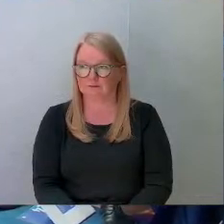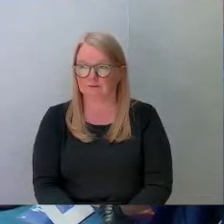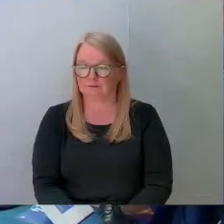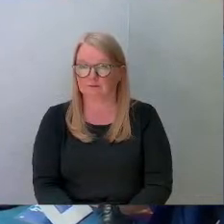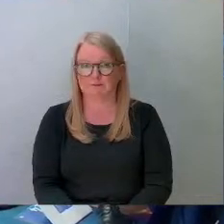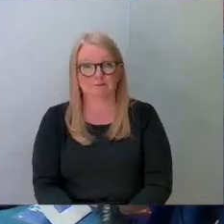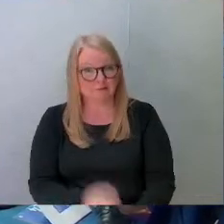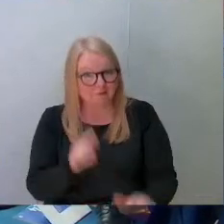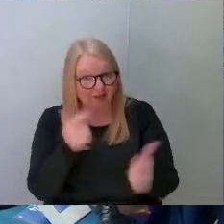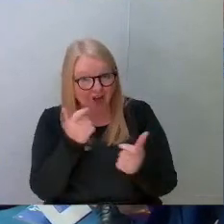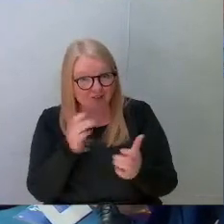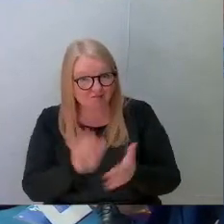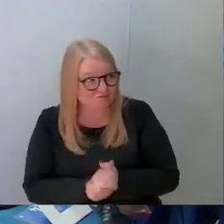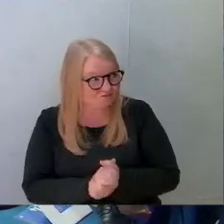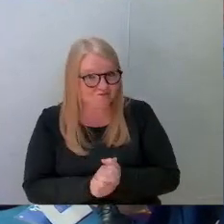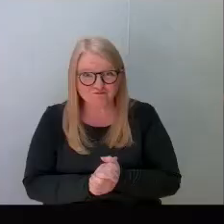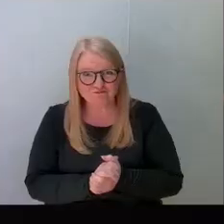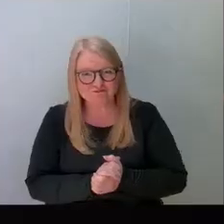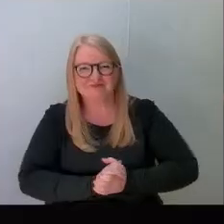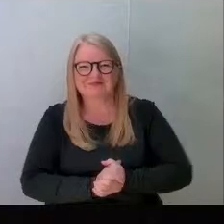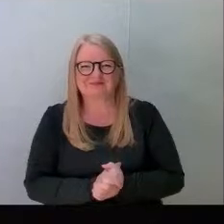That was fun.